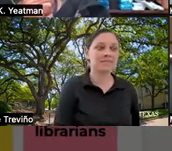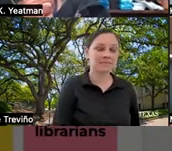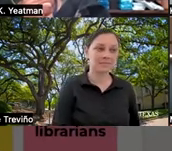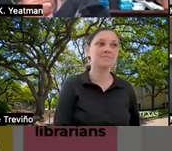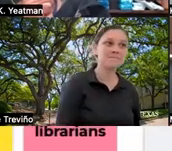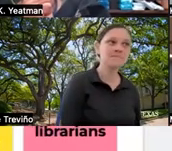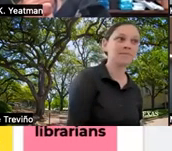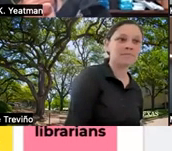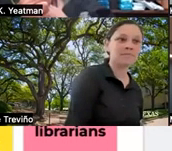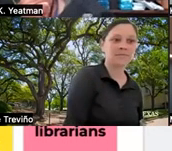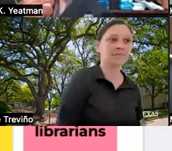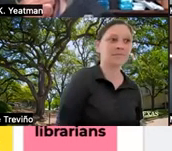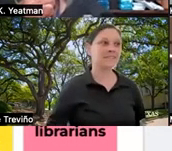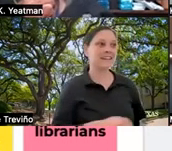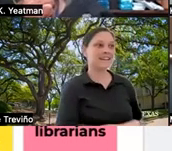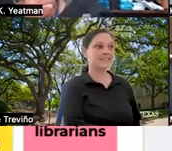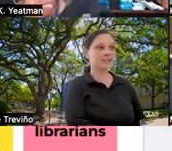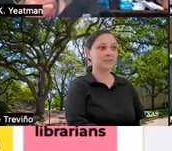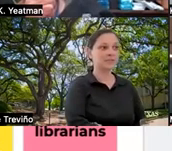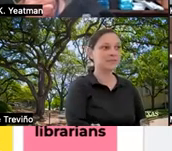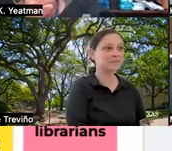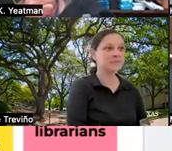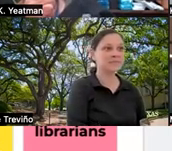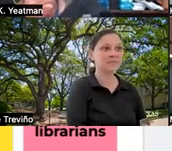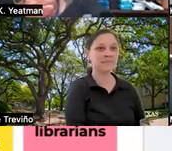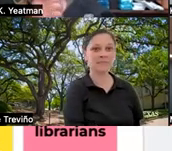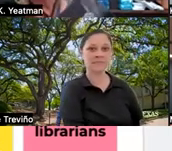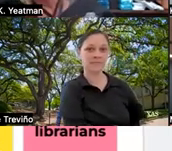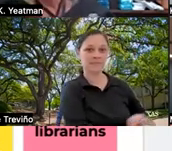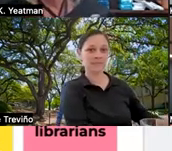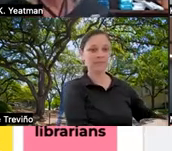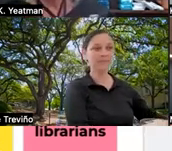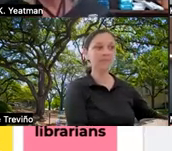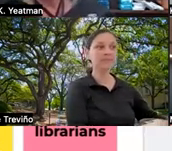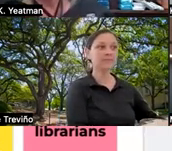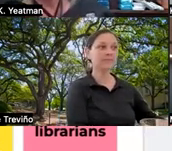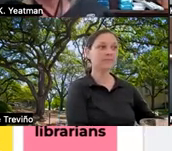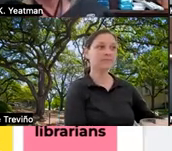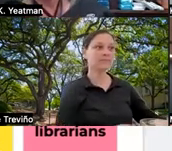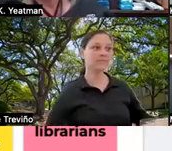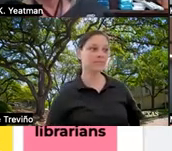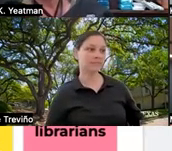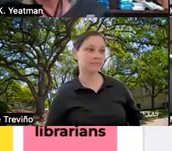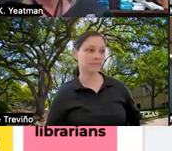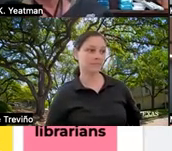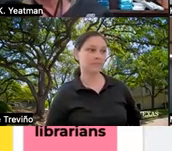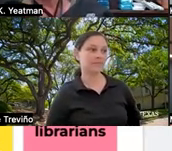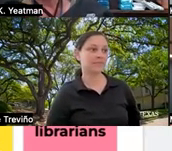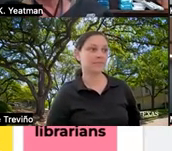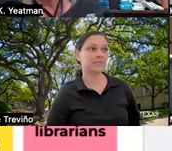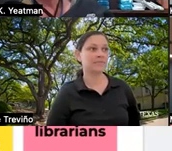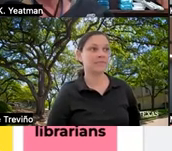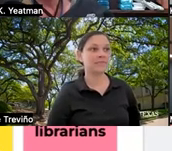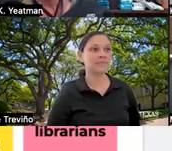community. Mm-hmm. Yeah. June? I was just going to say that,